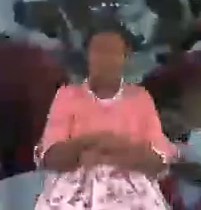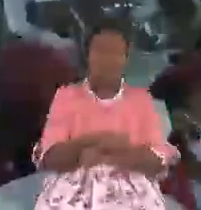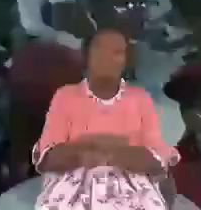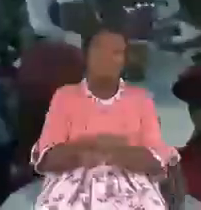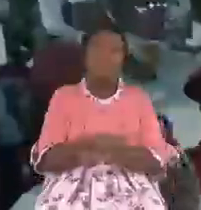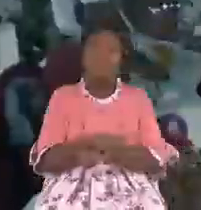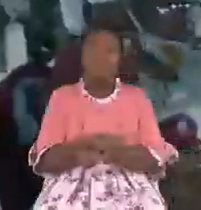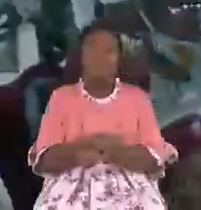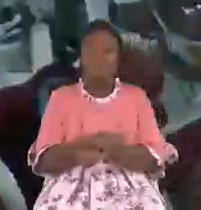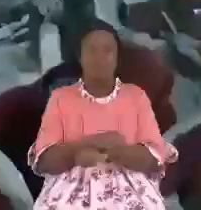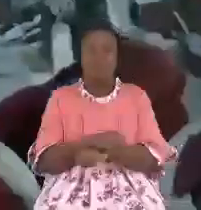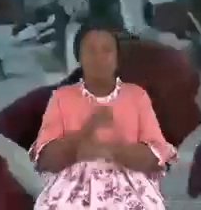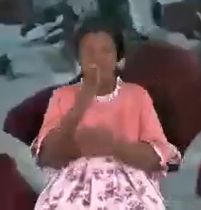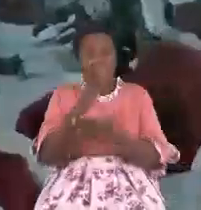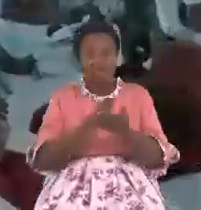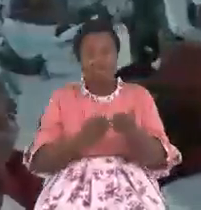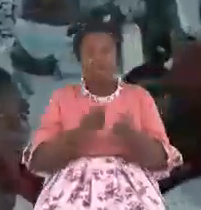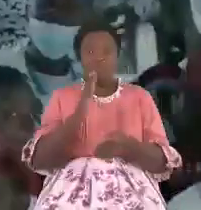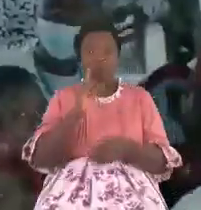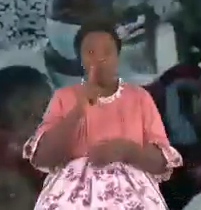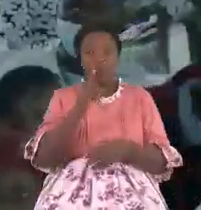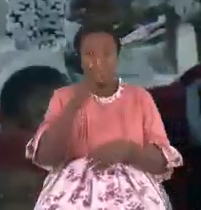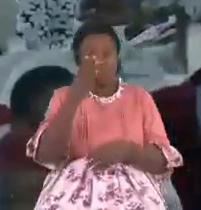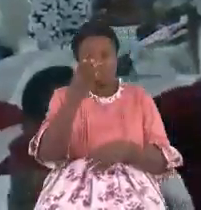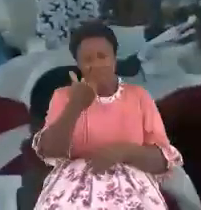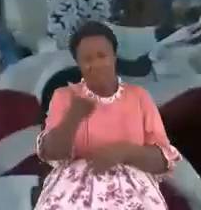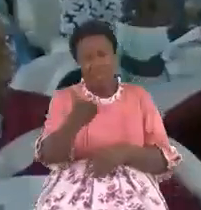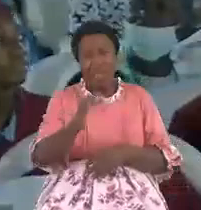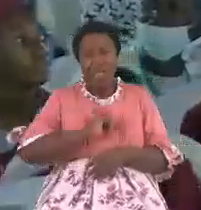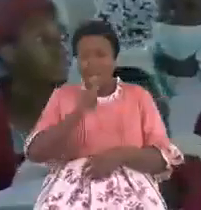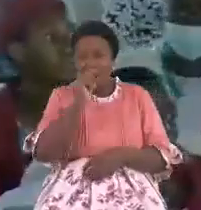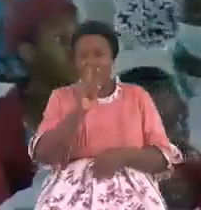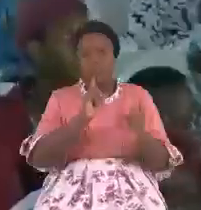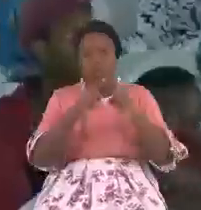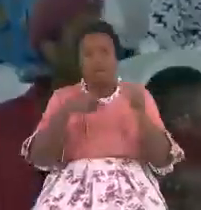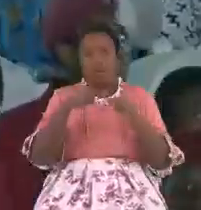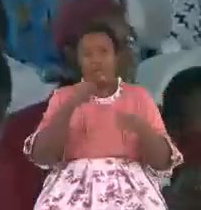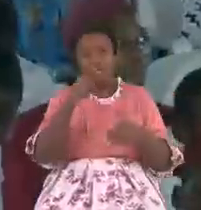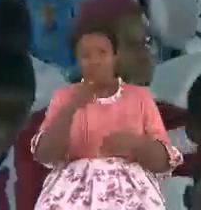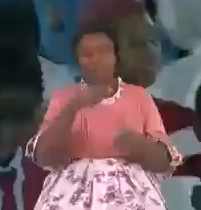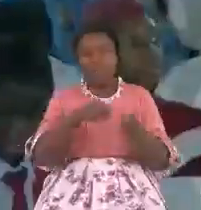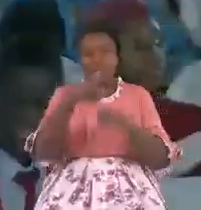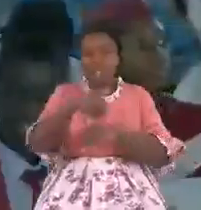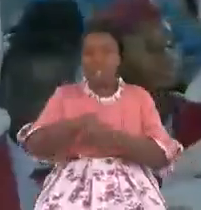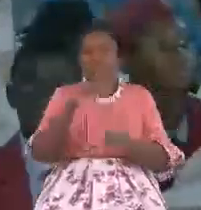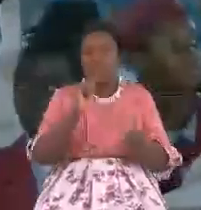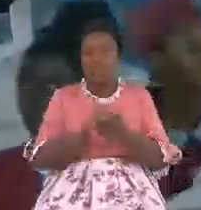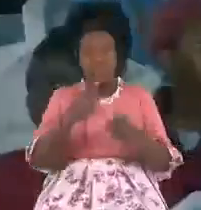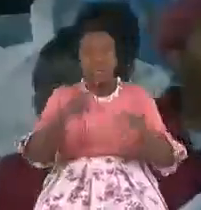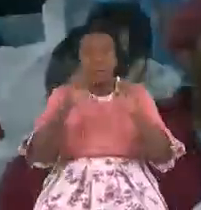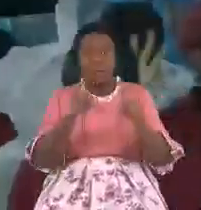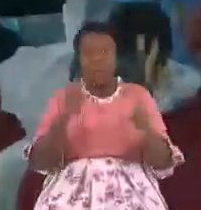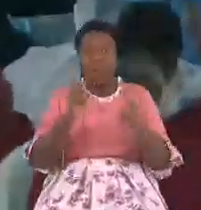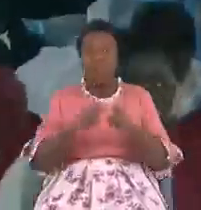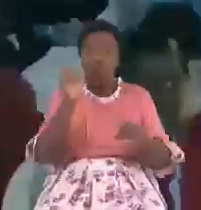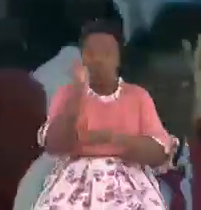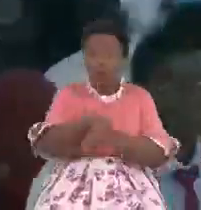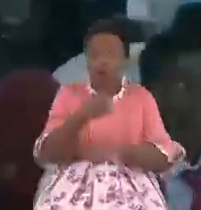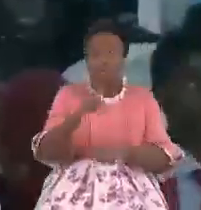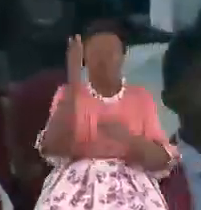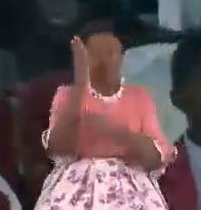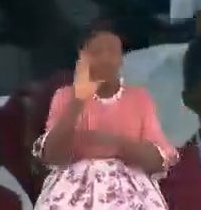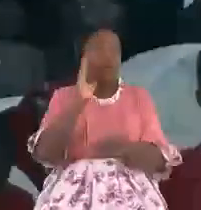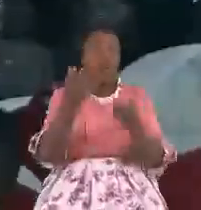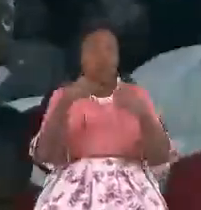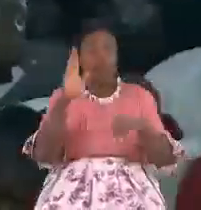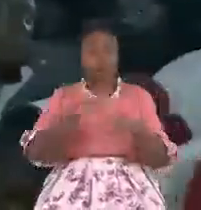somebody there i'm talking to you tonight i said the power to overcome the flesh will come upon